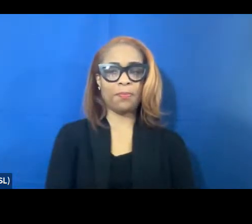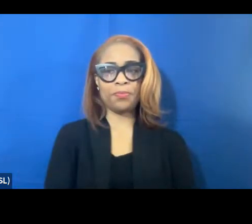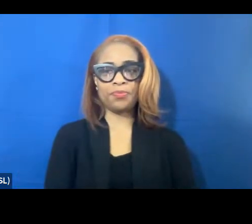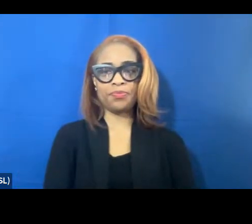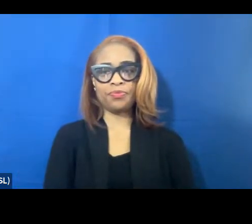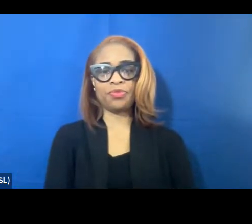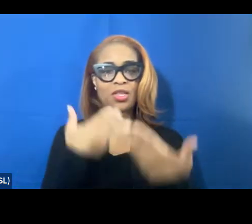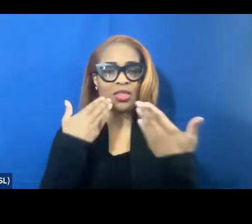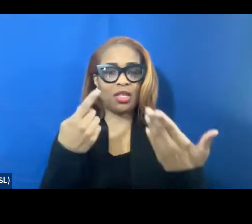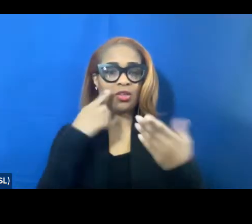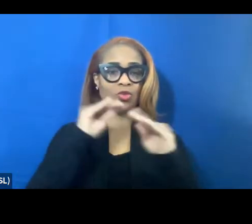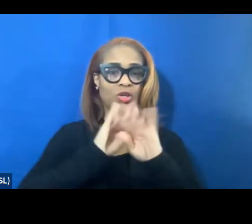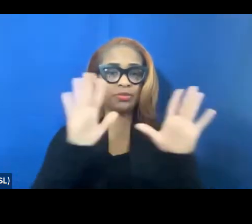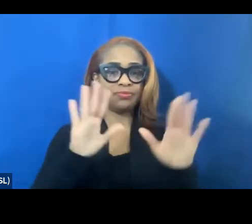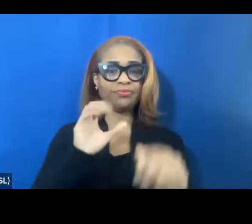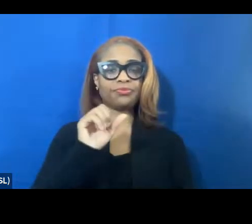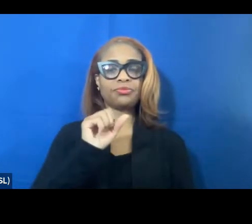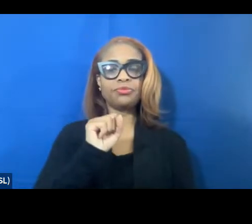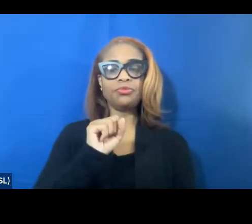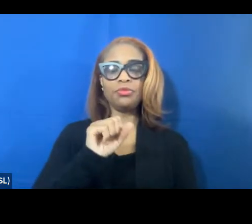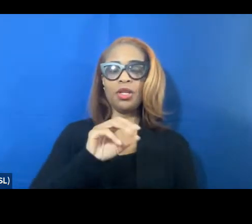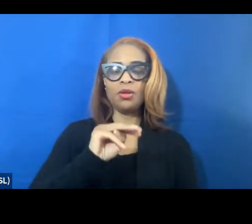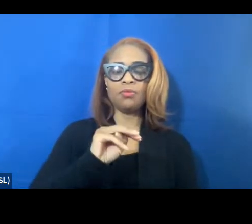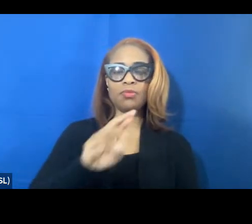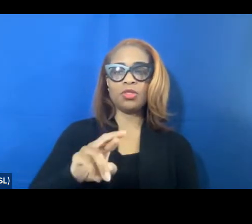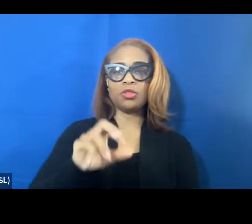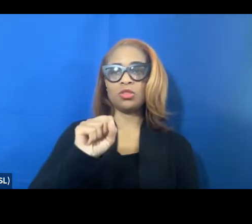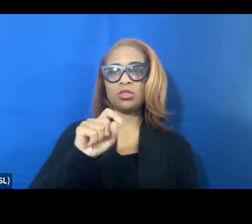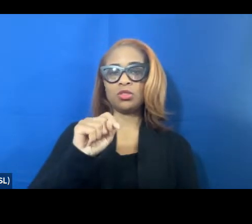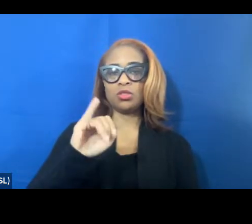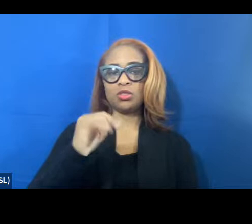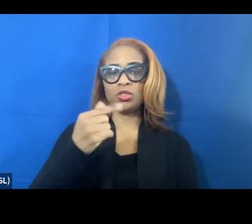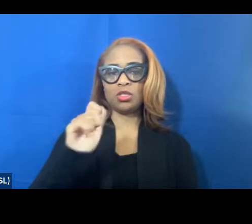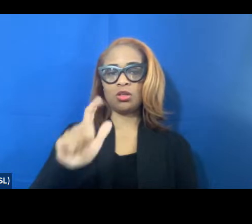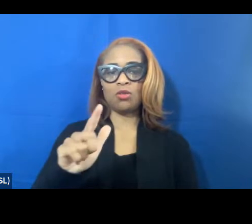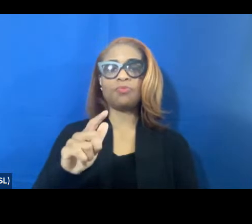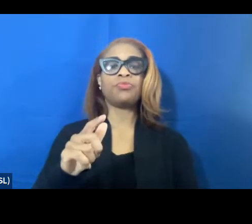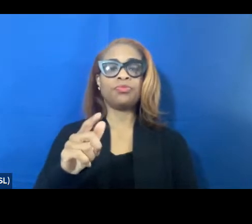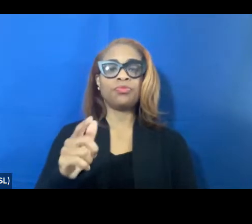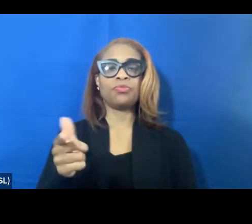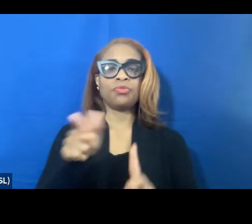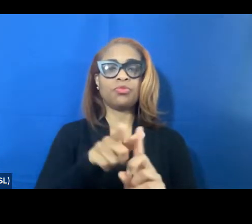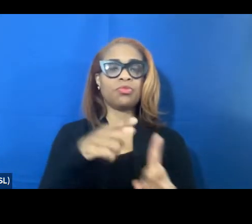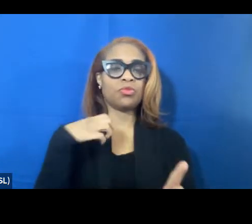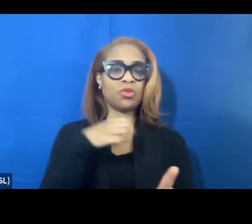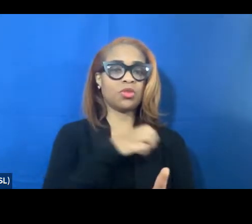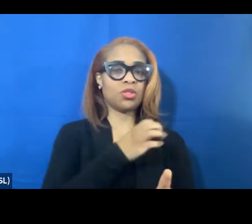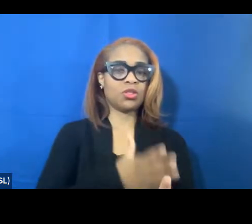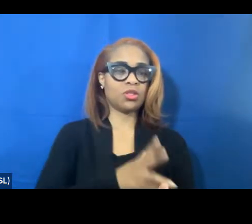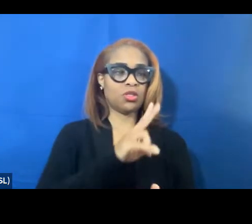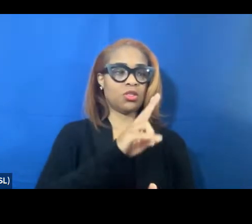thank you for the clarification mr stegall again um commissioner gillette the floor is yours